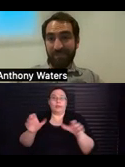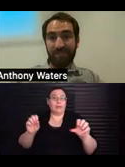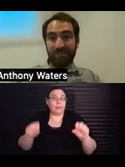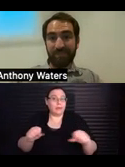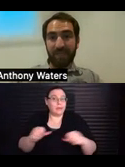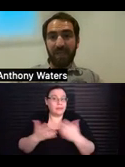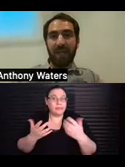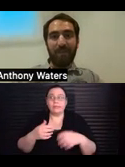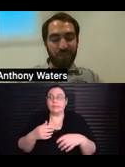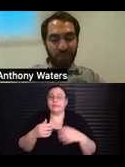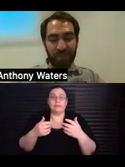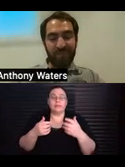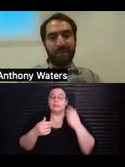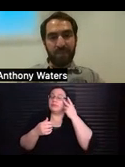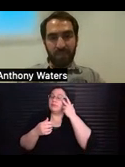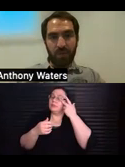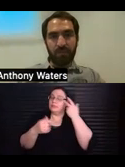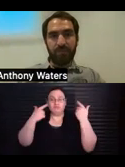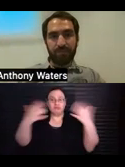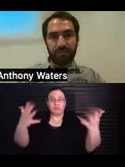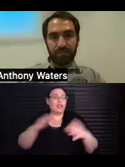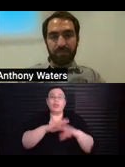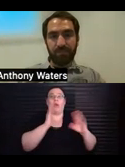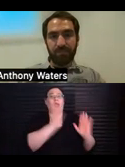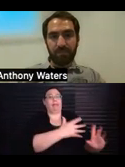it. But don't leave that person alone.